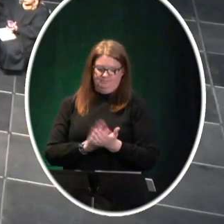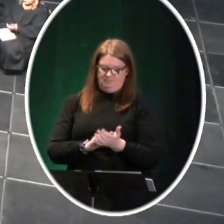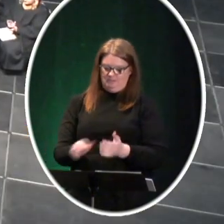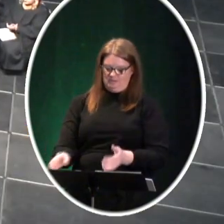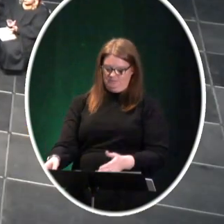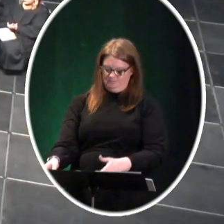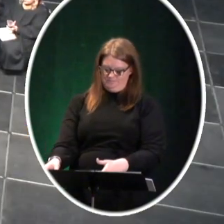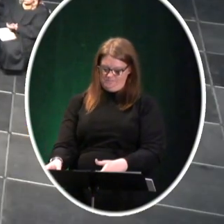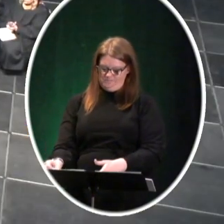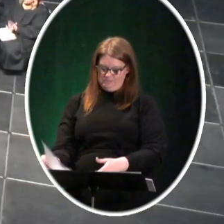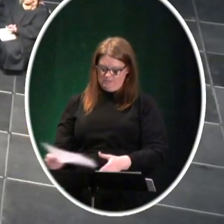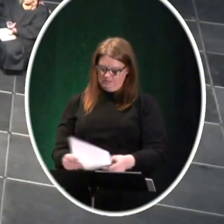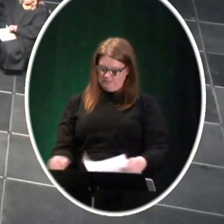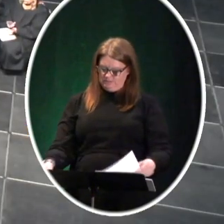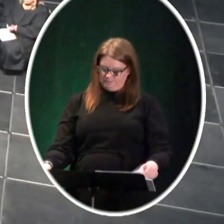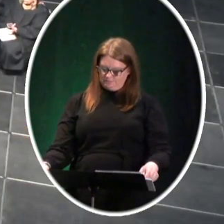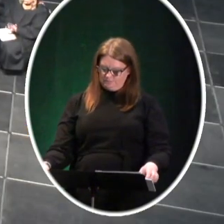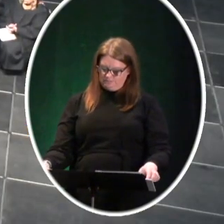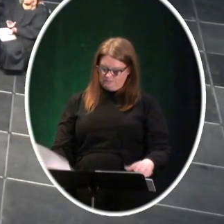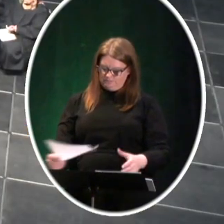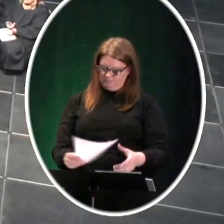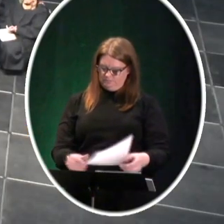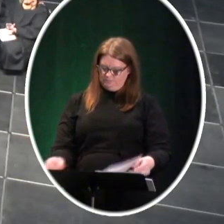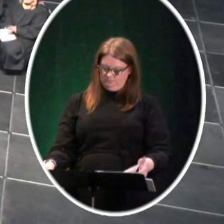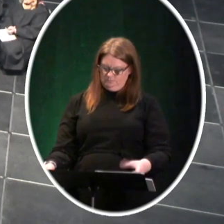Thank you, Lisa. Yeah.